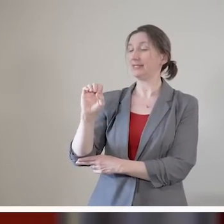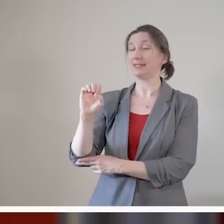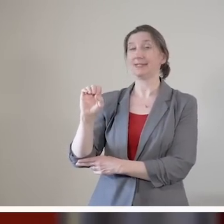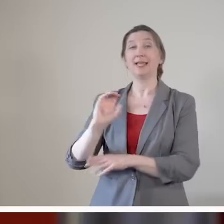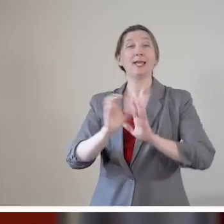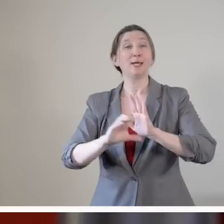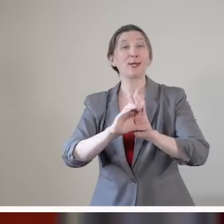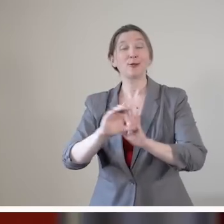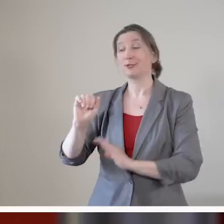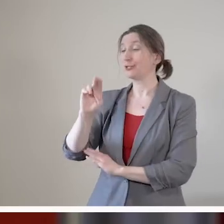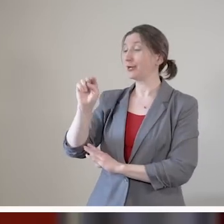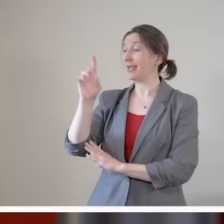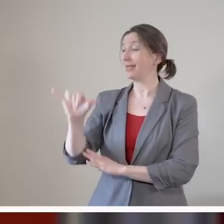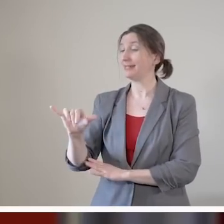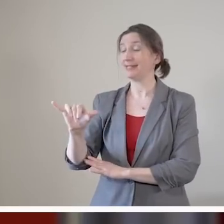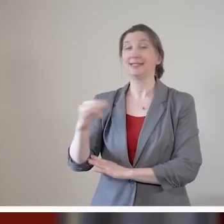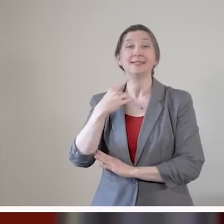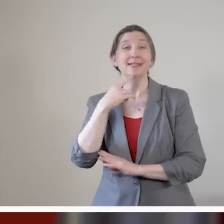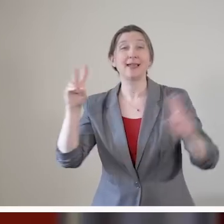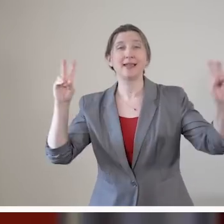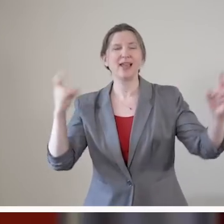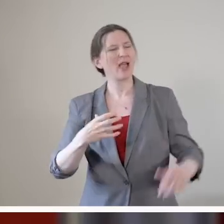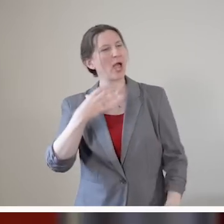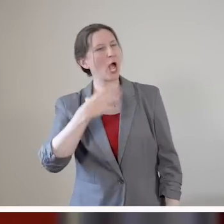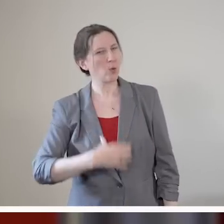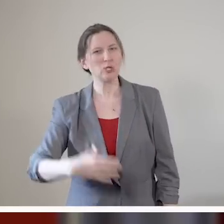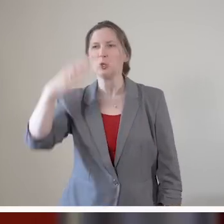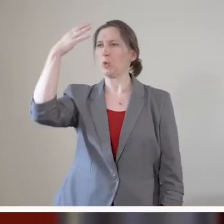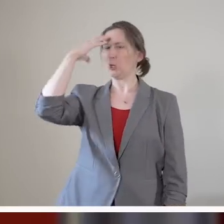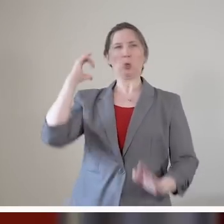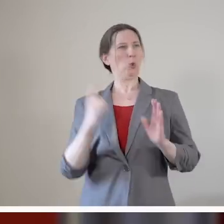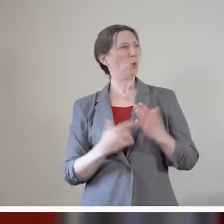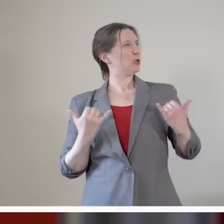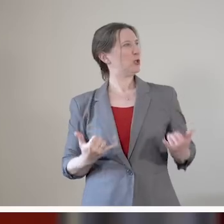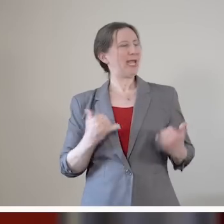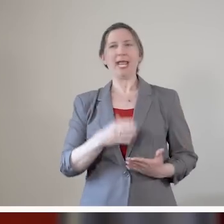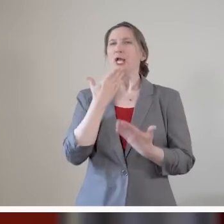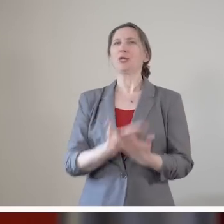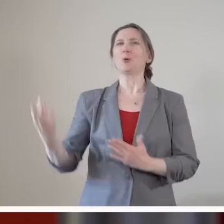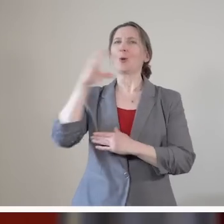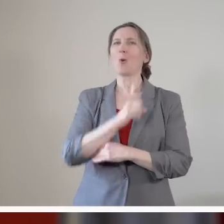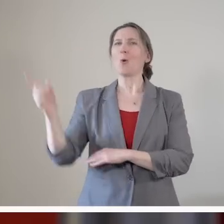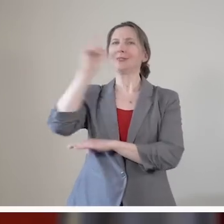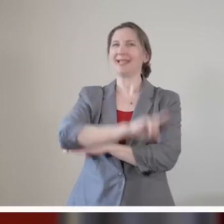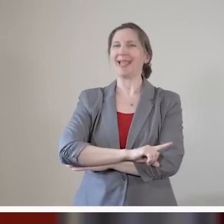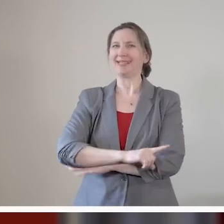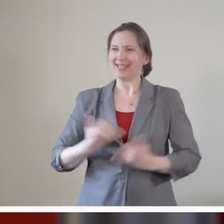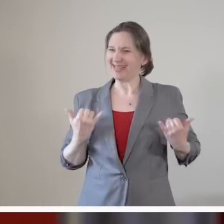with, "I wish there was a way to know you were in the good old days before you actually left them."